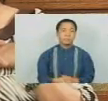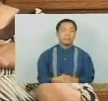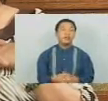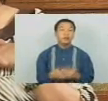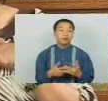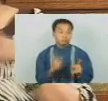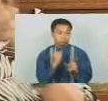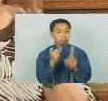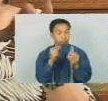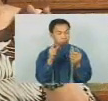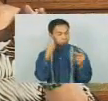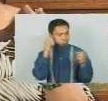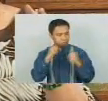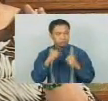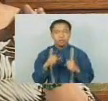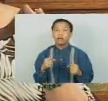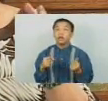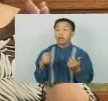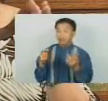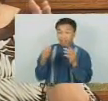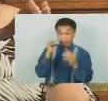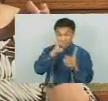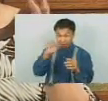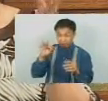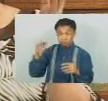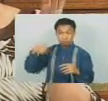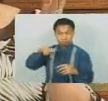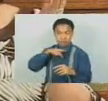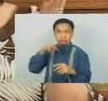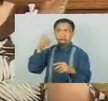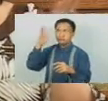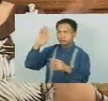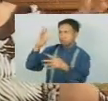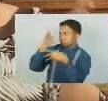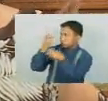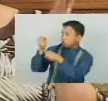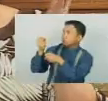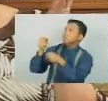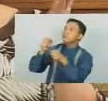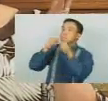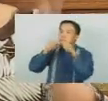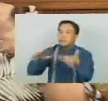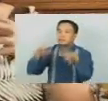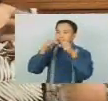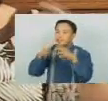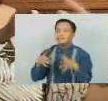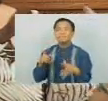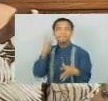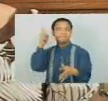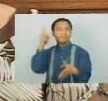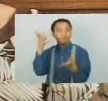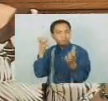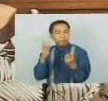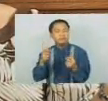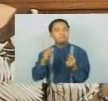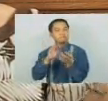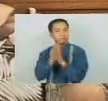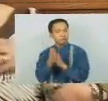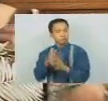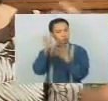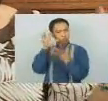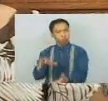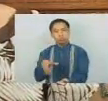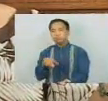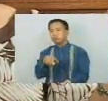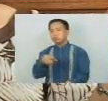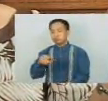that He has given providence, and He wants us to be abundant. He wanted us to have a